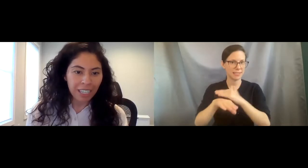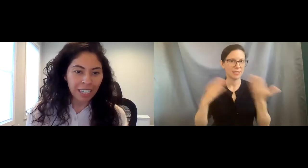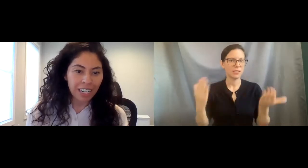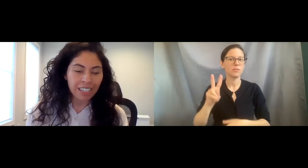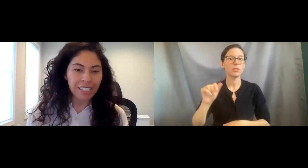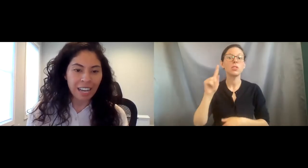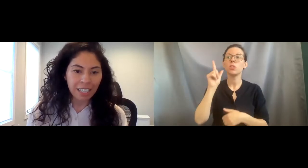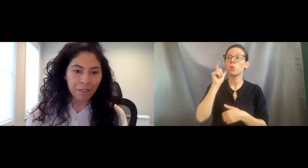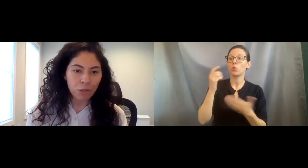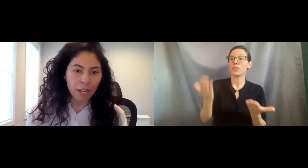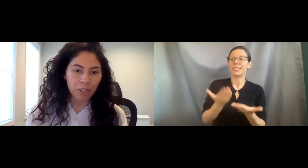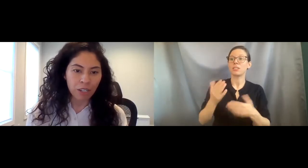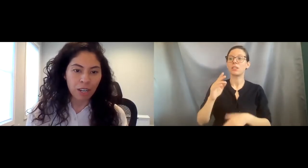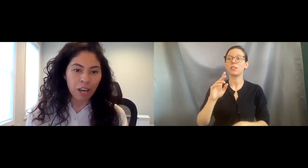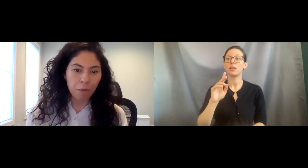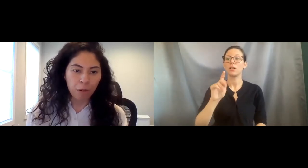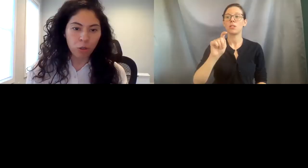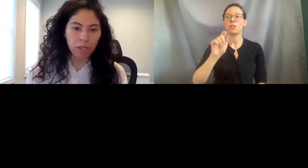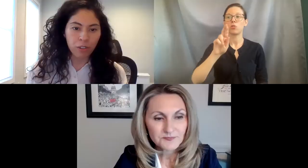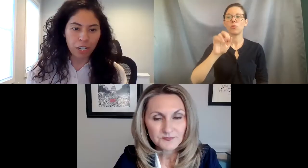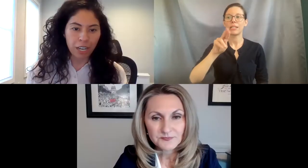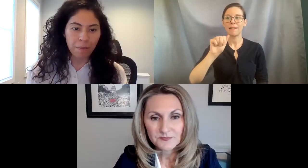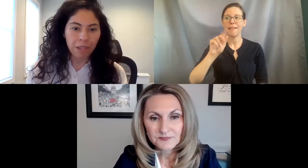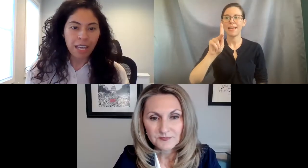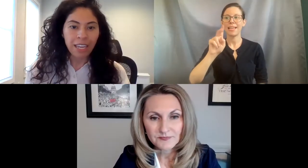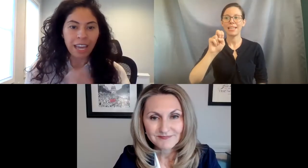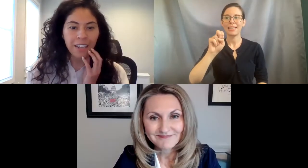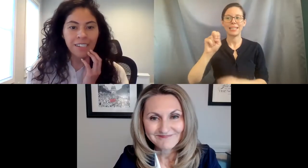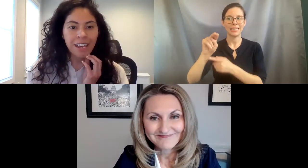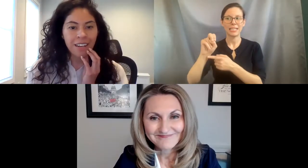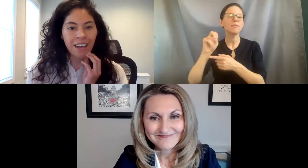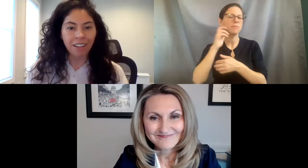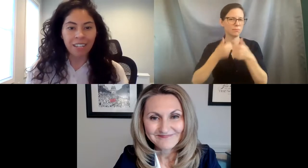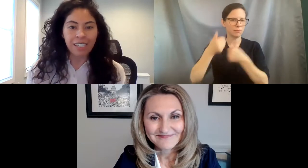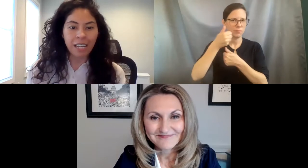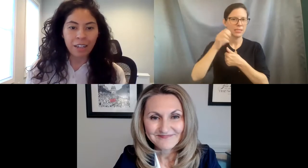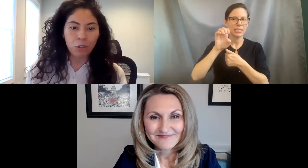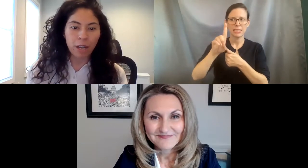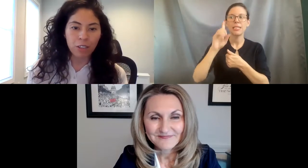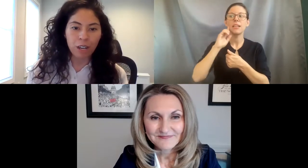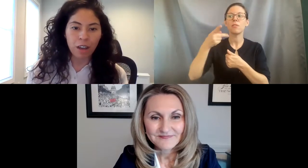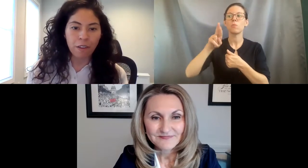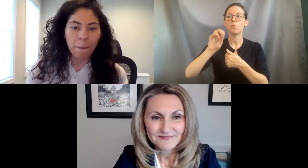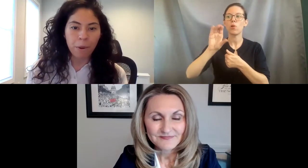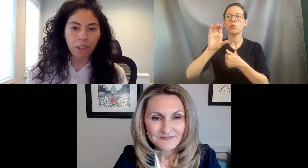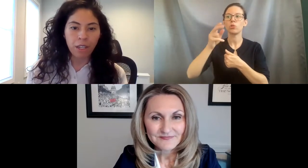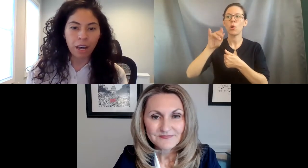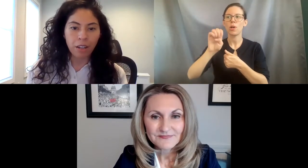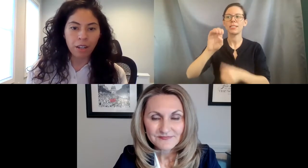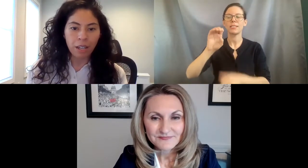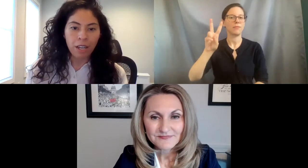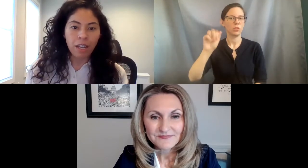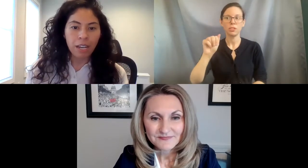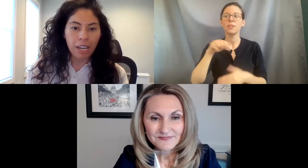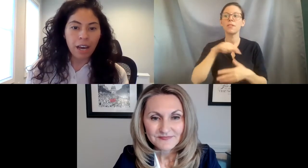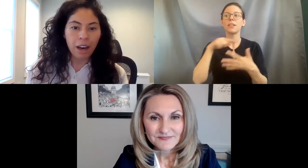Tarina Keene, Executive Director of Pro-Choice Virginia, Kenda Sutton L., Executive Director of Birth and